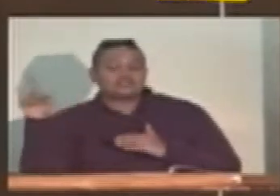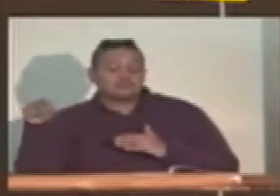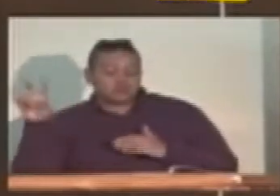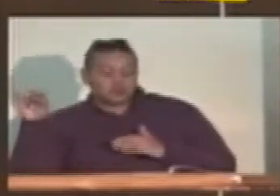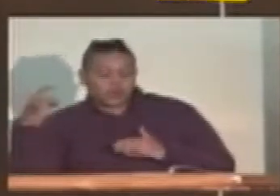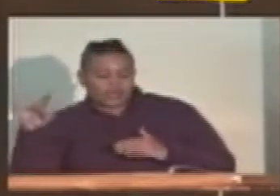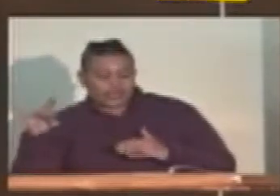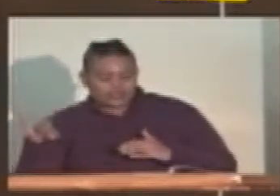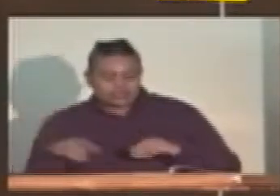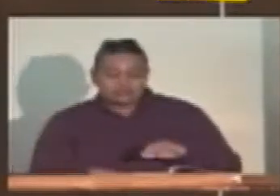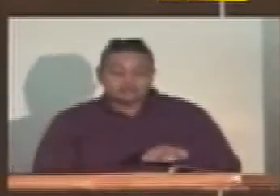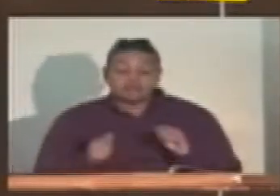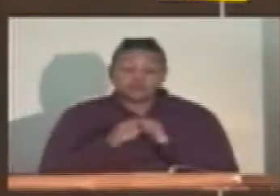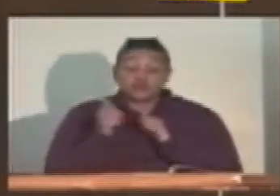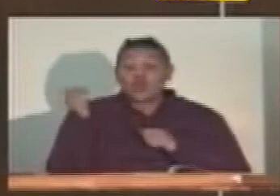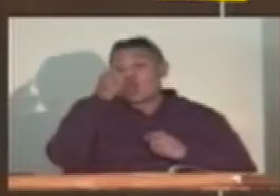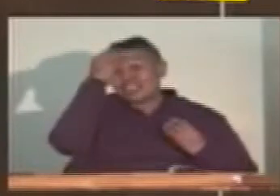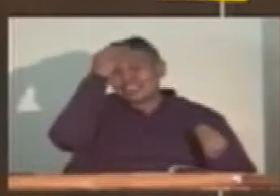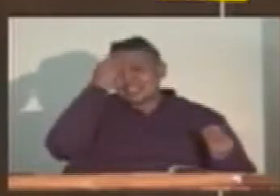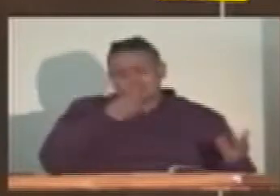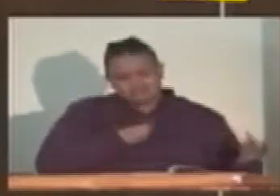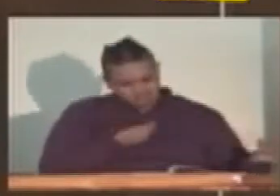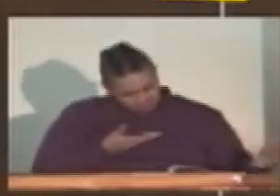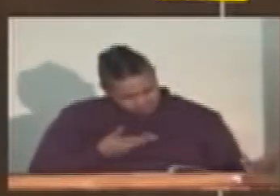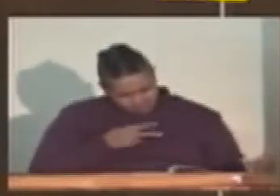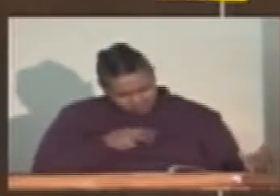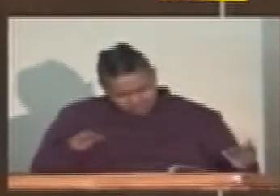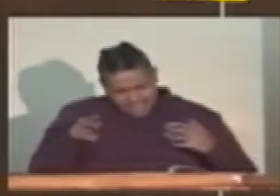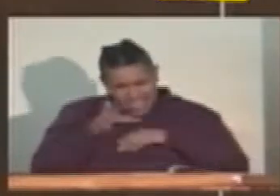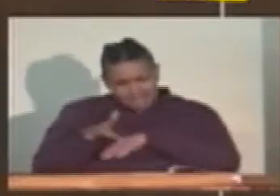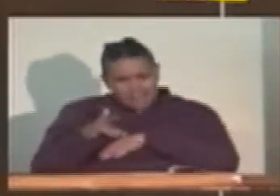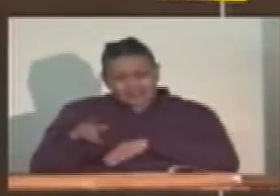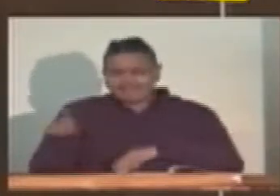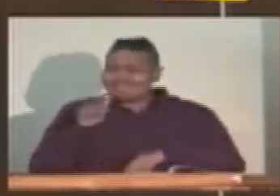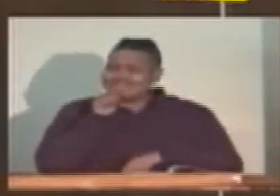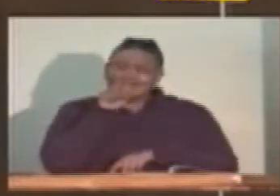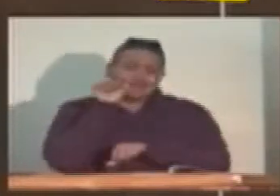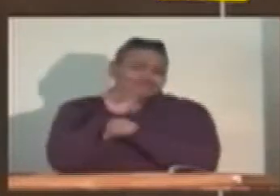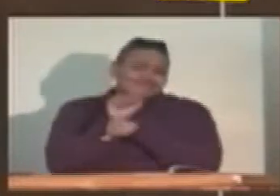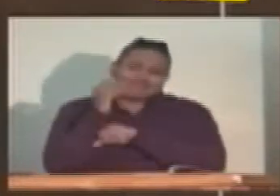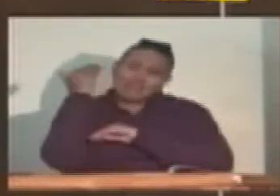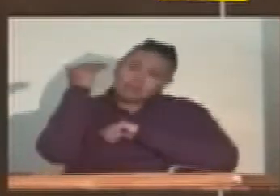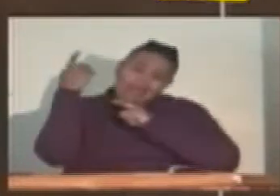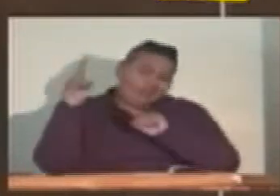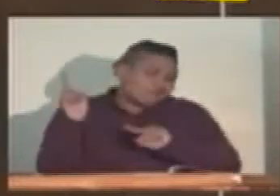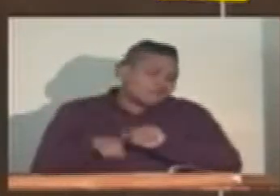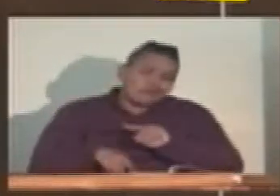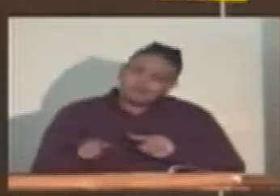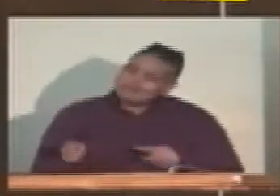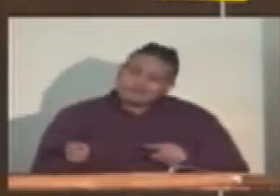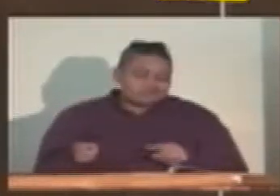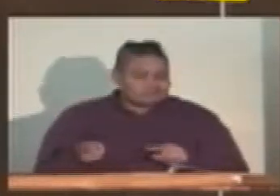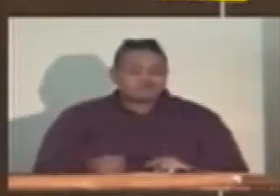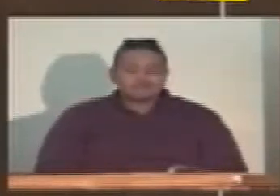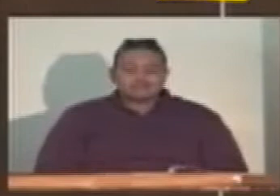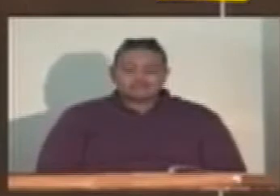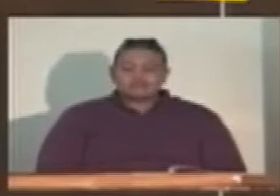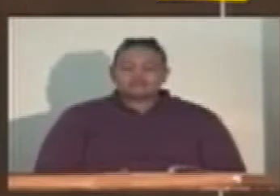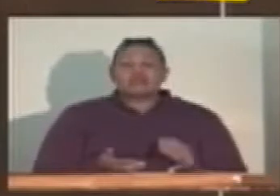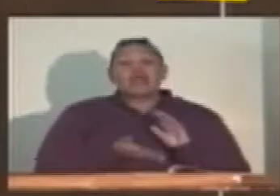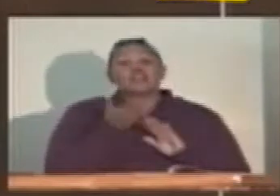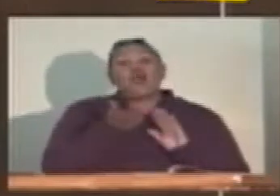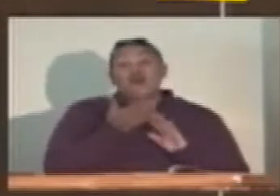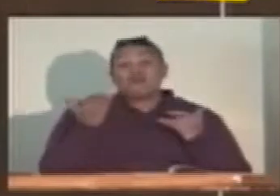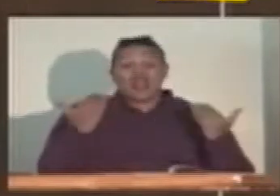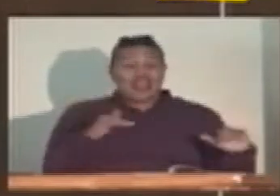2017-18. With all the data available to us, this is an unrealistic expectation at the